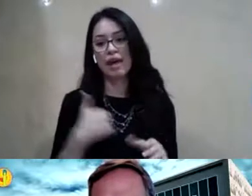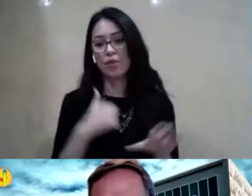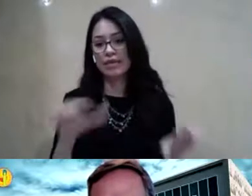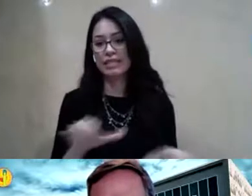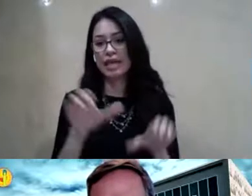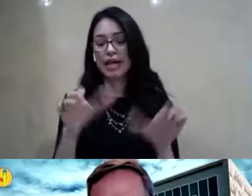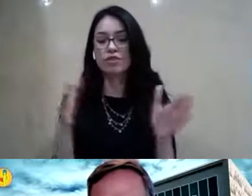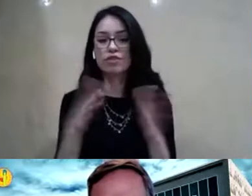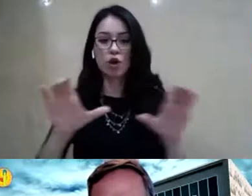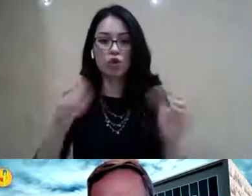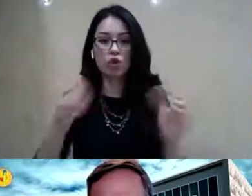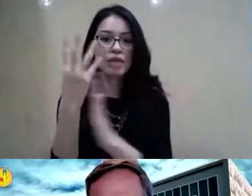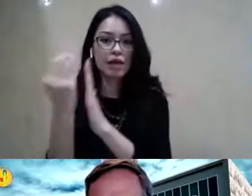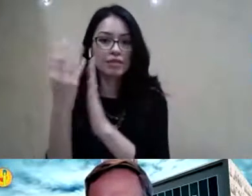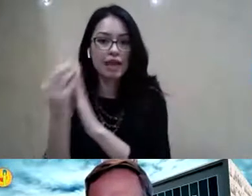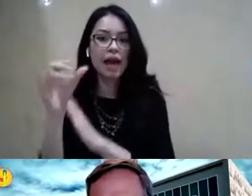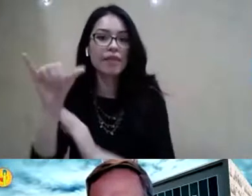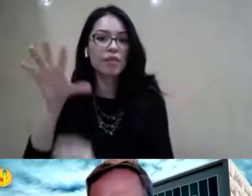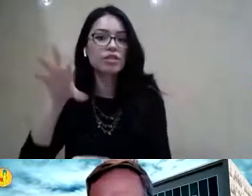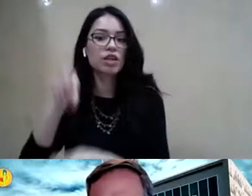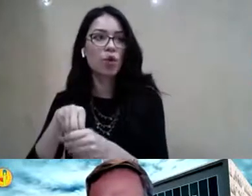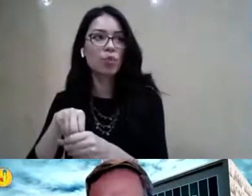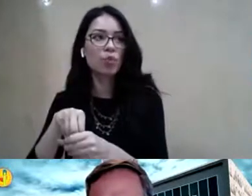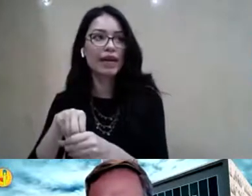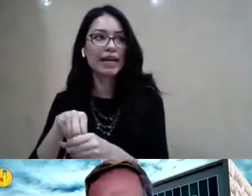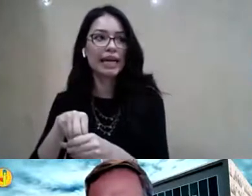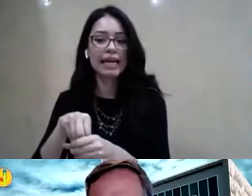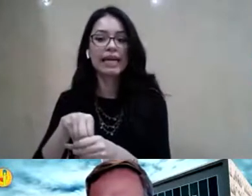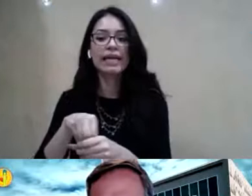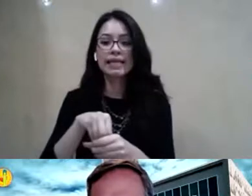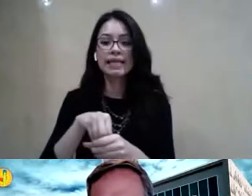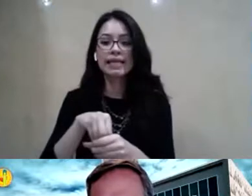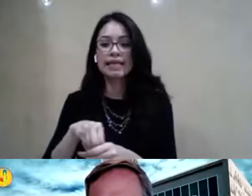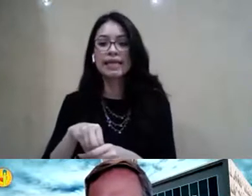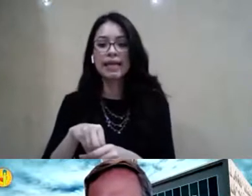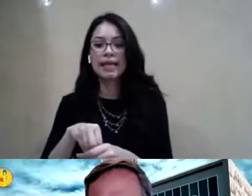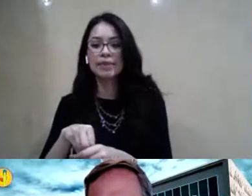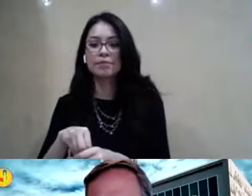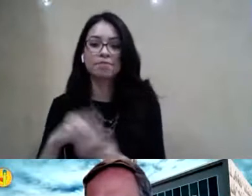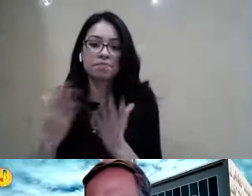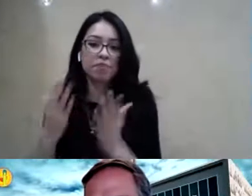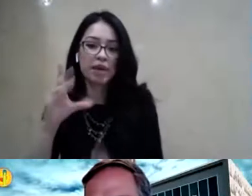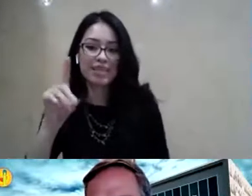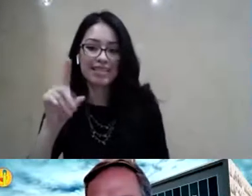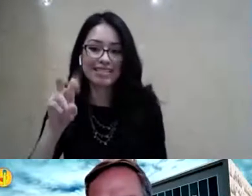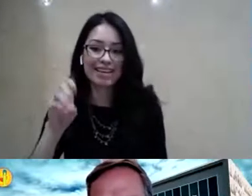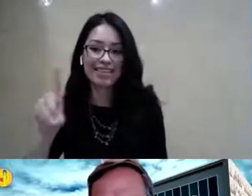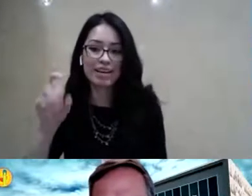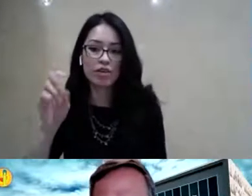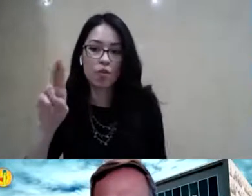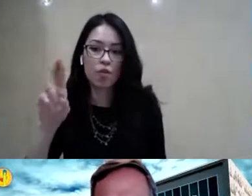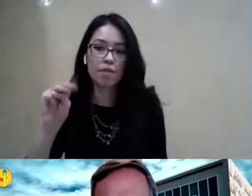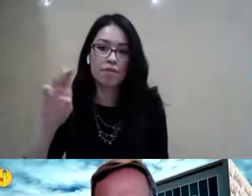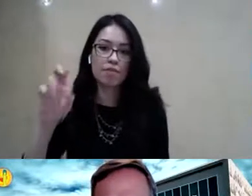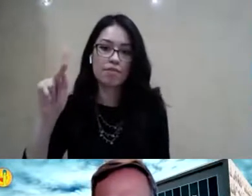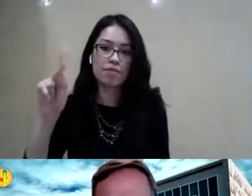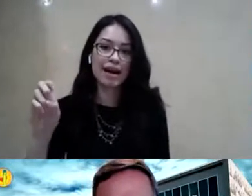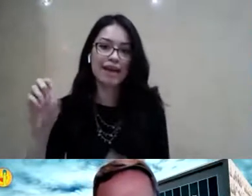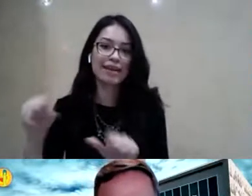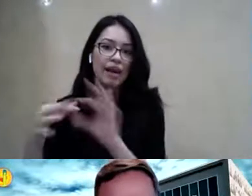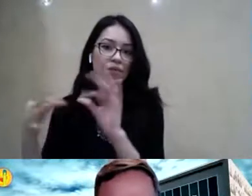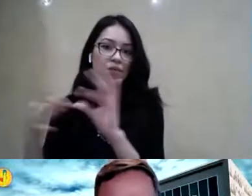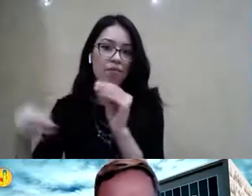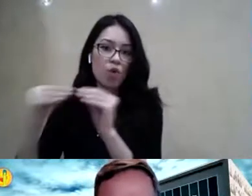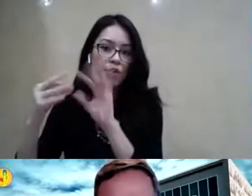that's incorporated with David or Mike at the time, they'd take you through the plans. Unfortunately, or fortunately, the way the state's approaching it, it